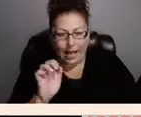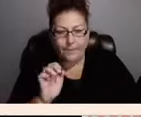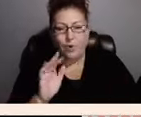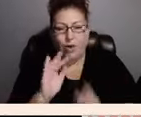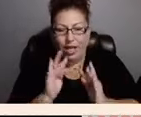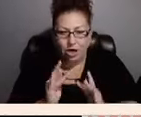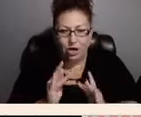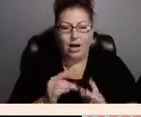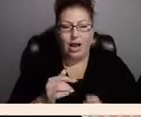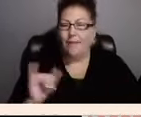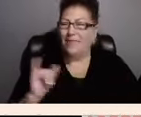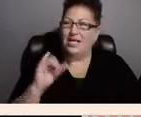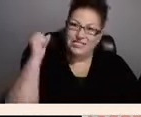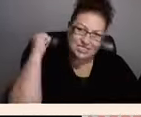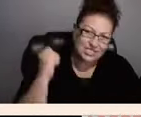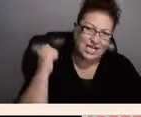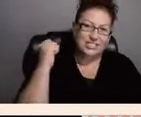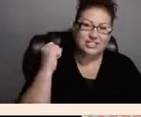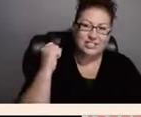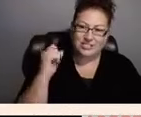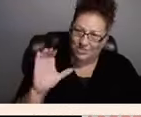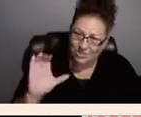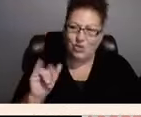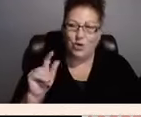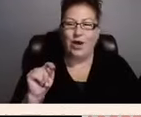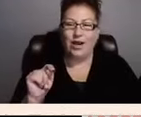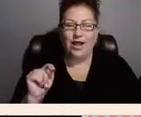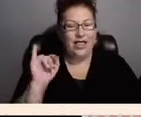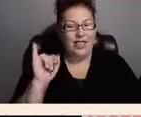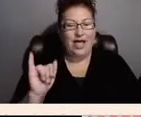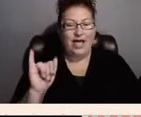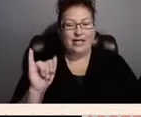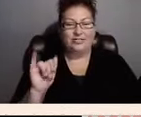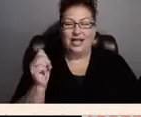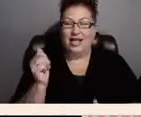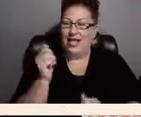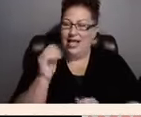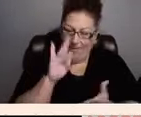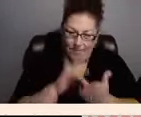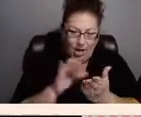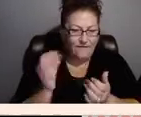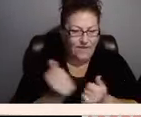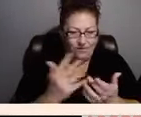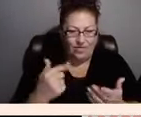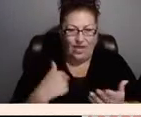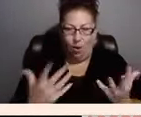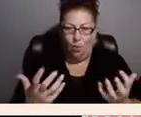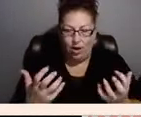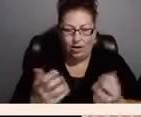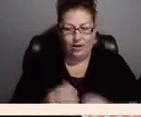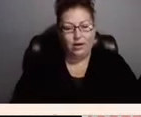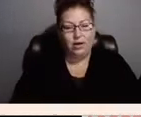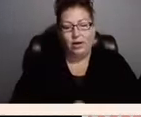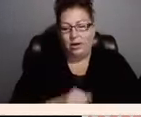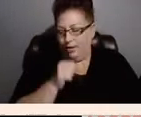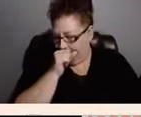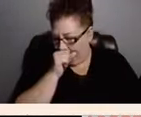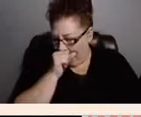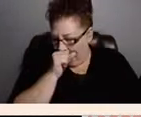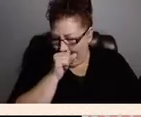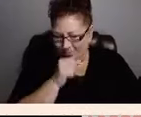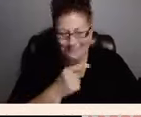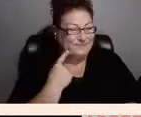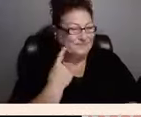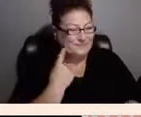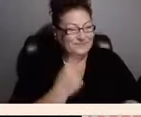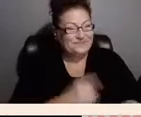yes, let's do it. This is everywhere, in the middle of everything. I want it. So we got a